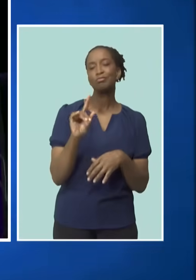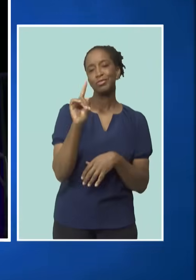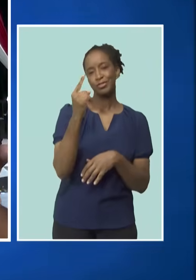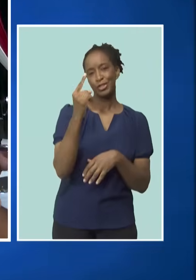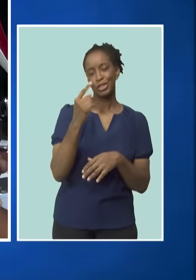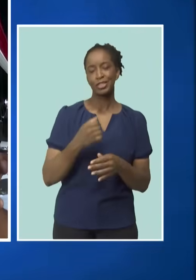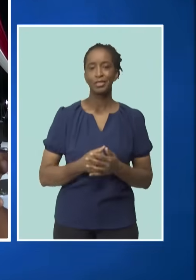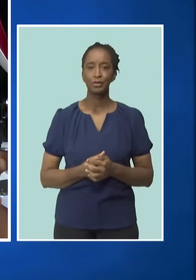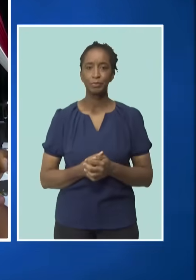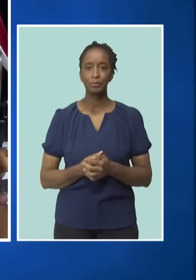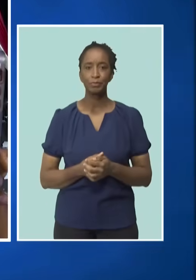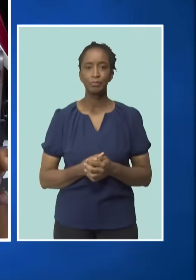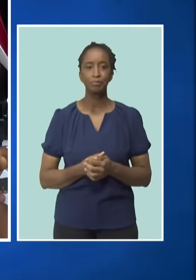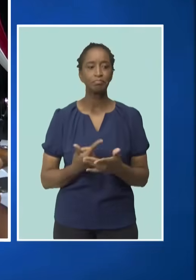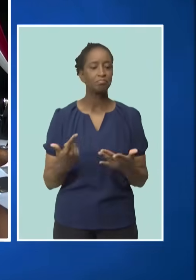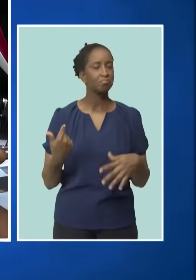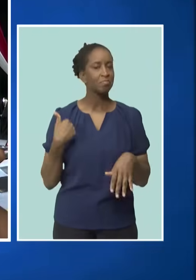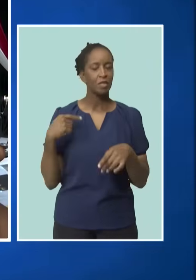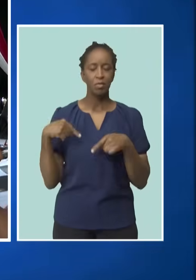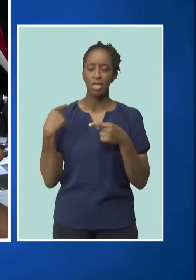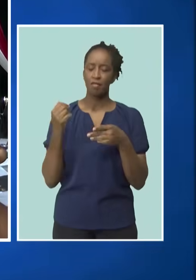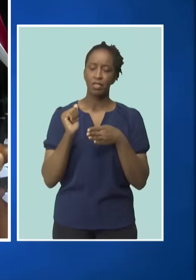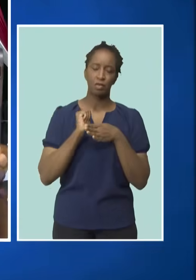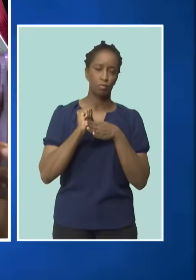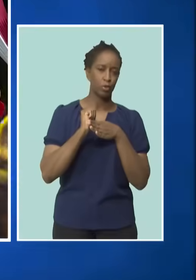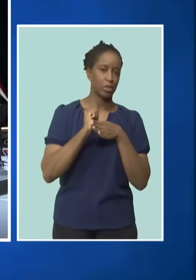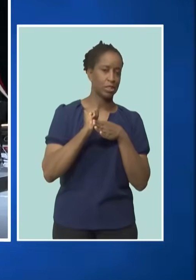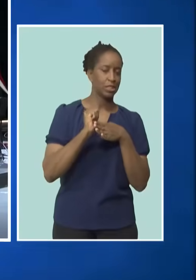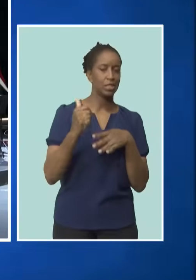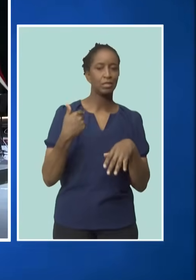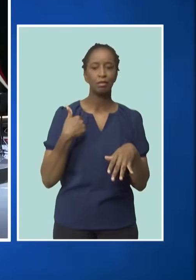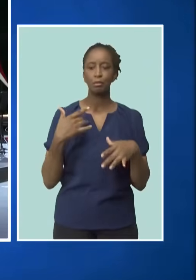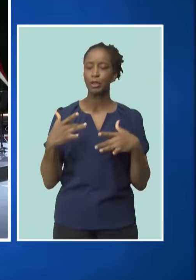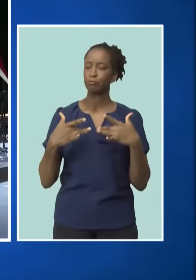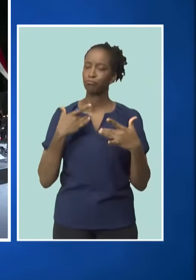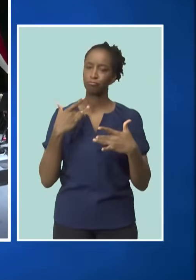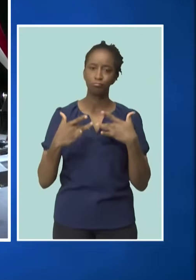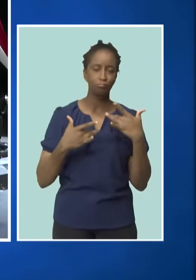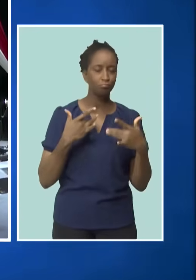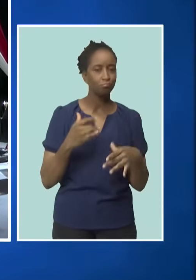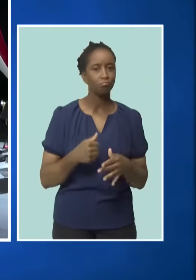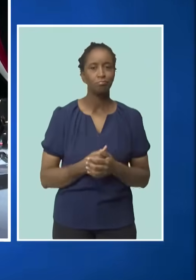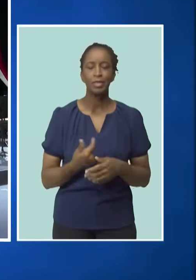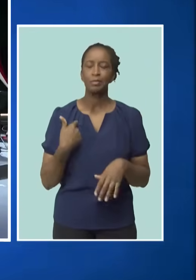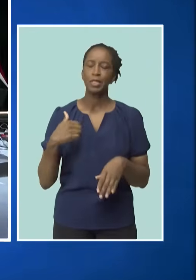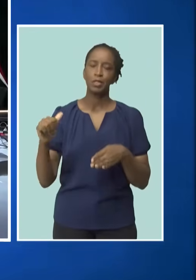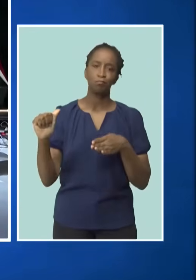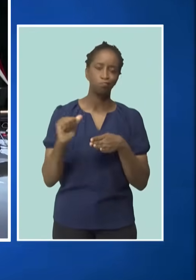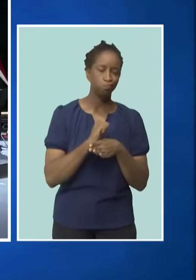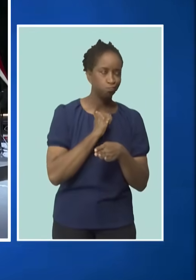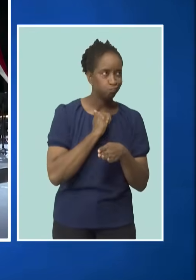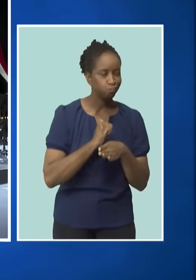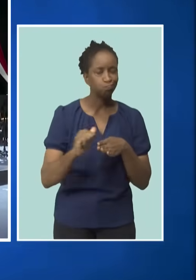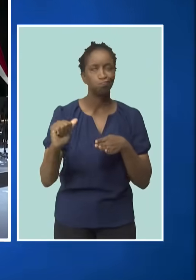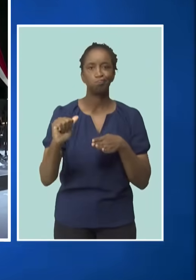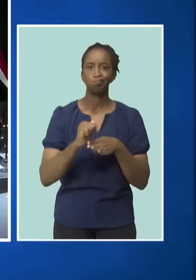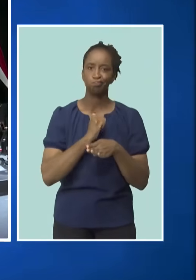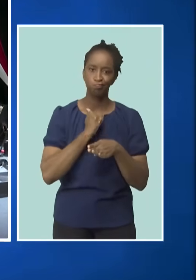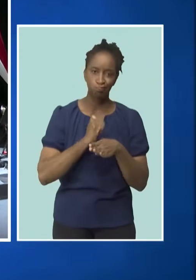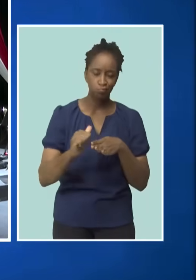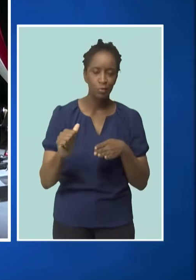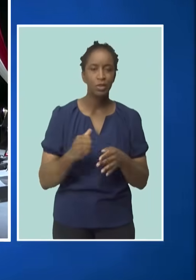spots. All the hard work have paid off, and I feel excited. A lot of practice, a lot of rehearsals,